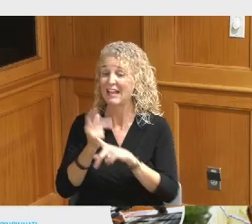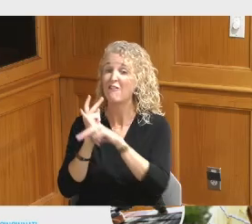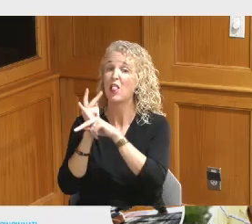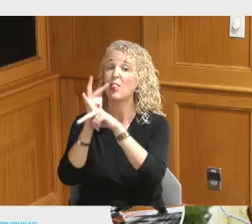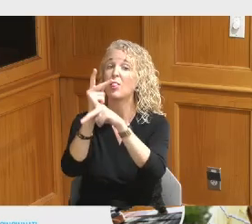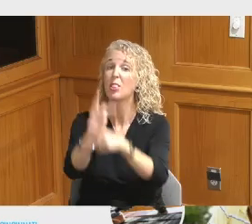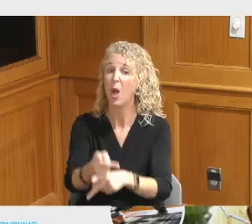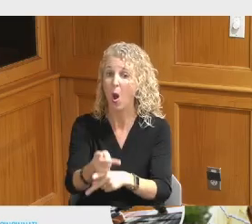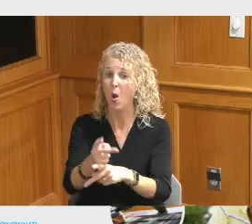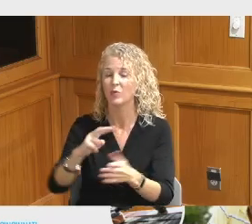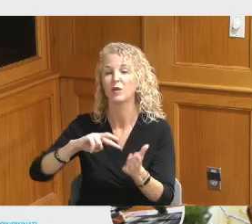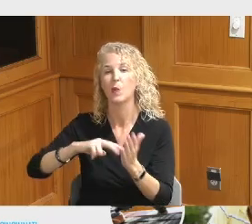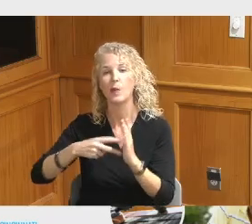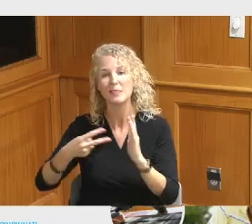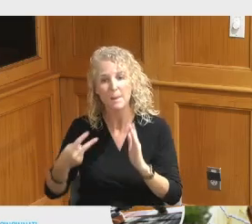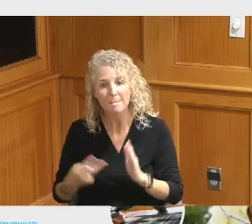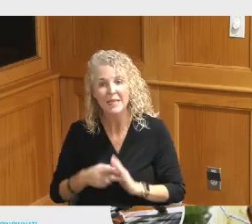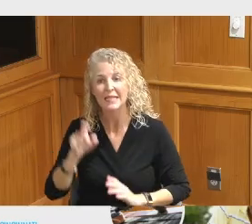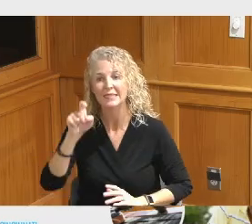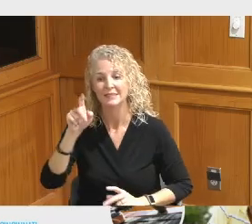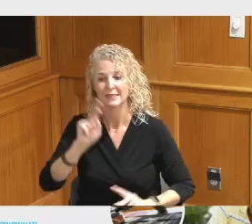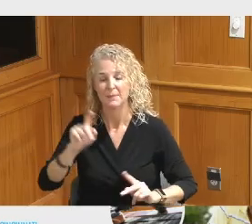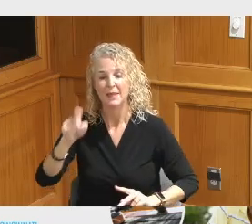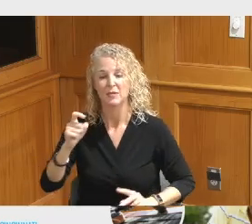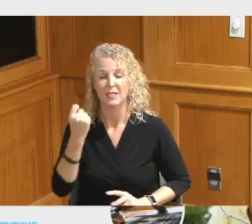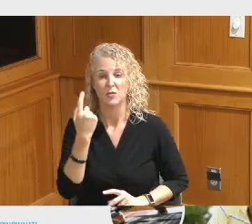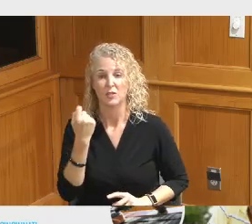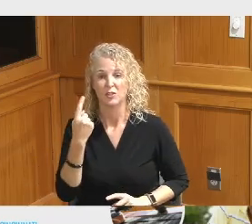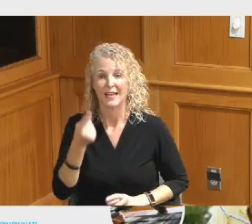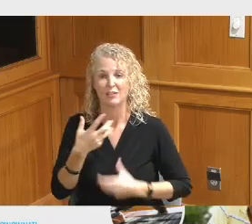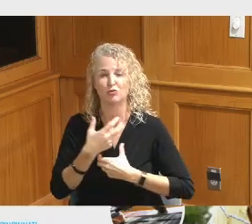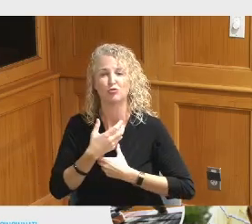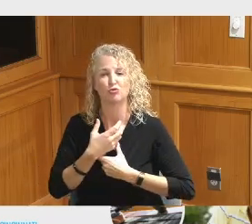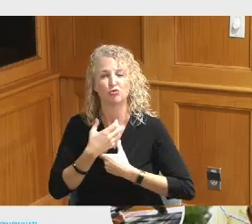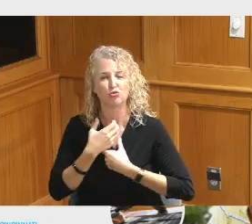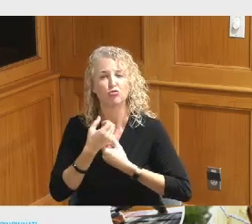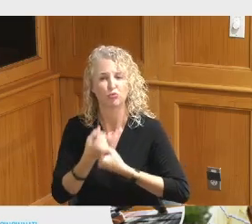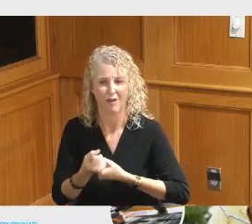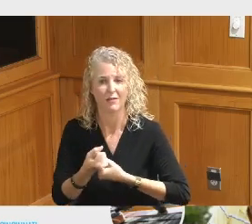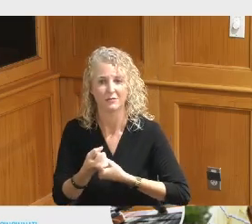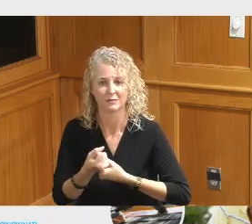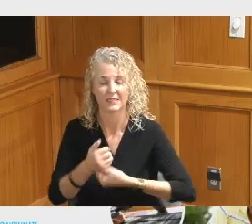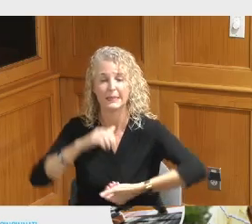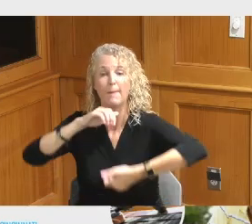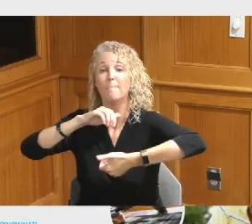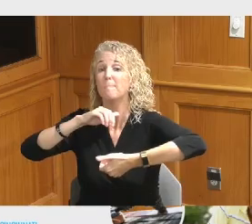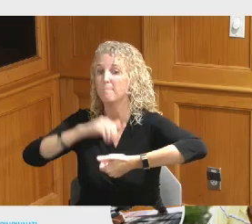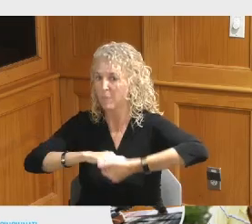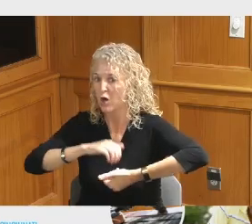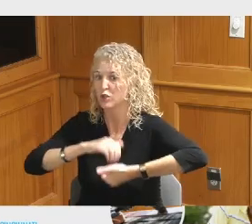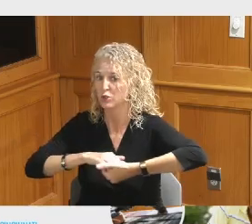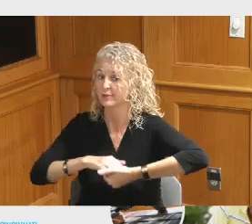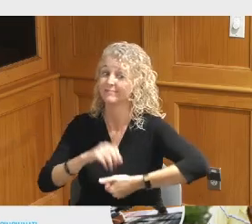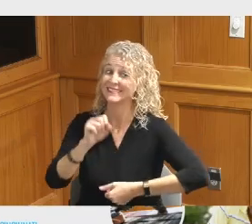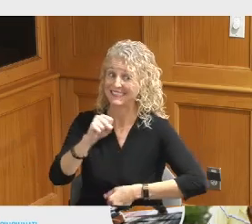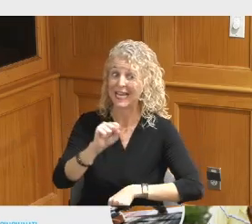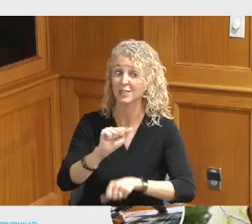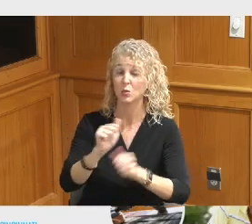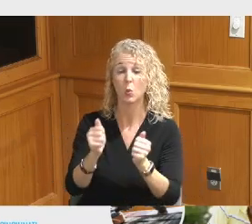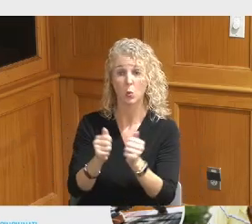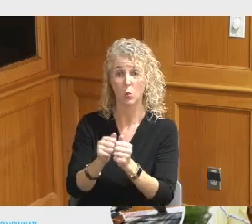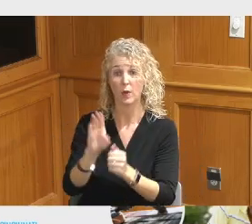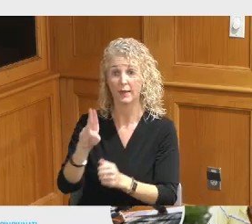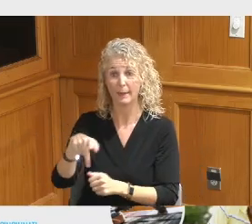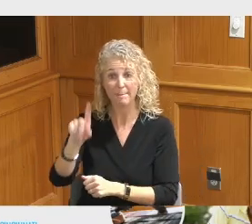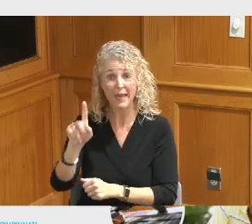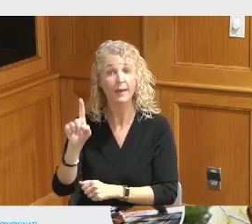build do some trust building and help folks understand that this is a partnership, and that, yes, it is with a bank, but